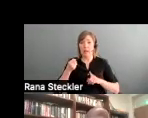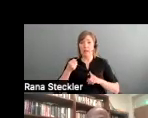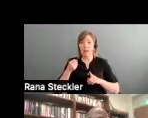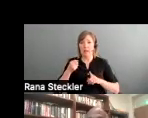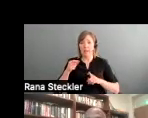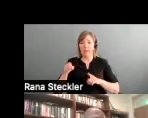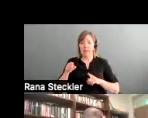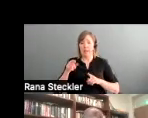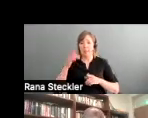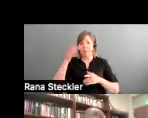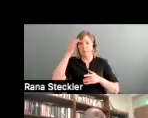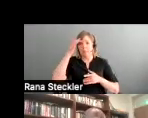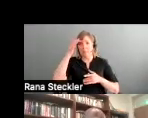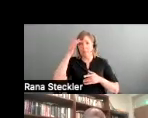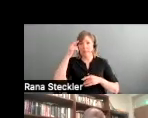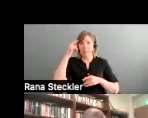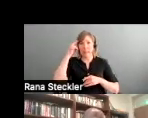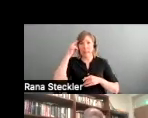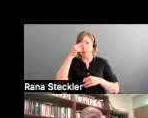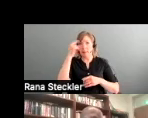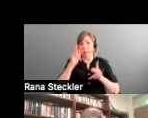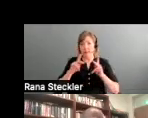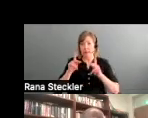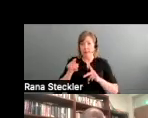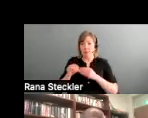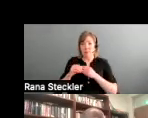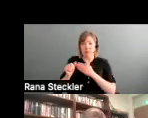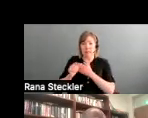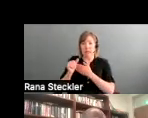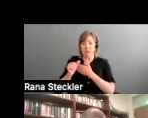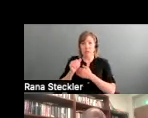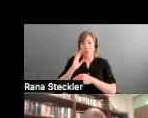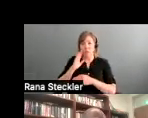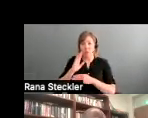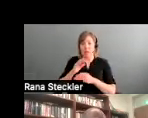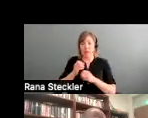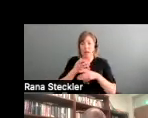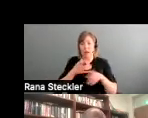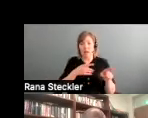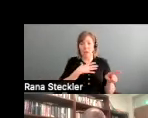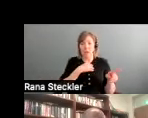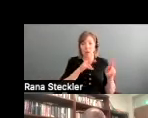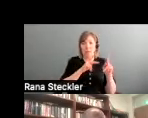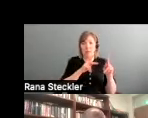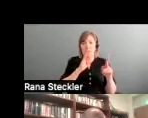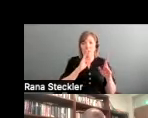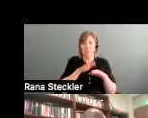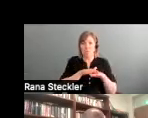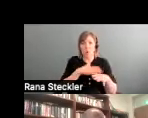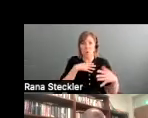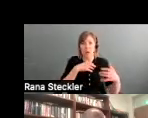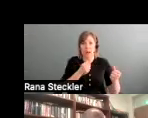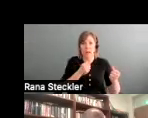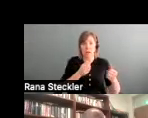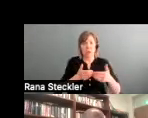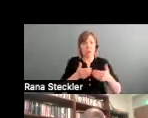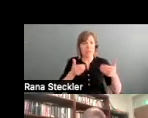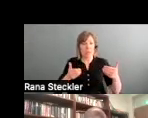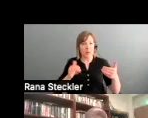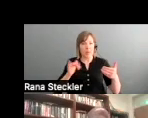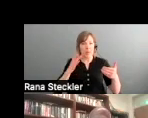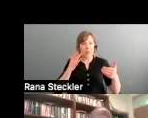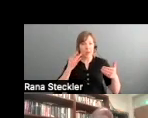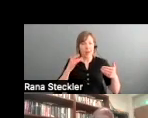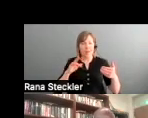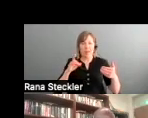and danger of mentally ill Blacks would impede the recovery of white patients. But this